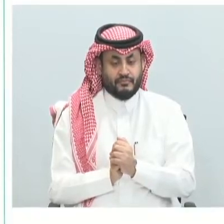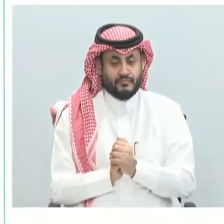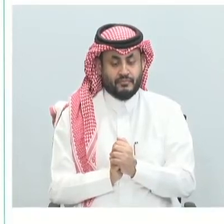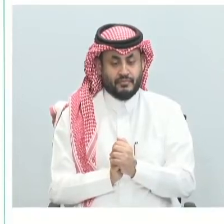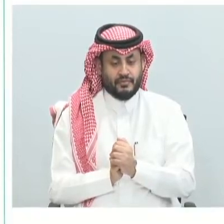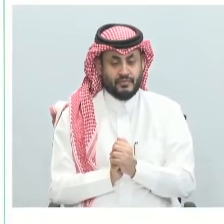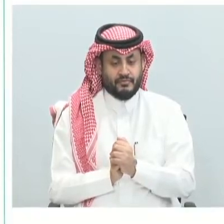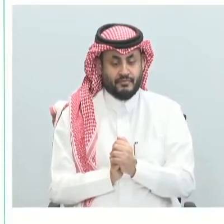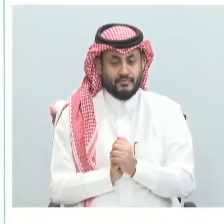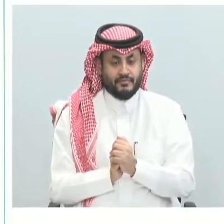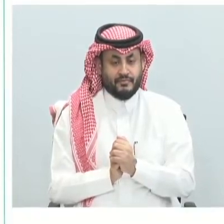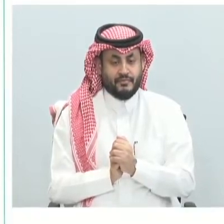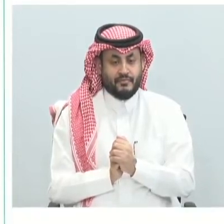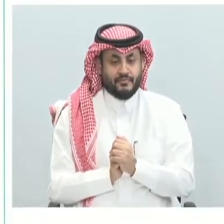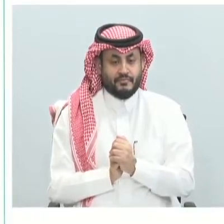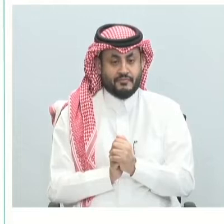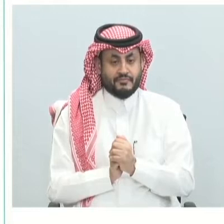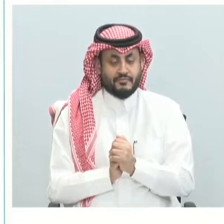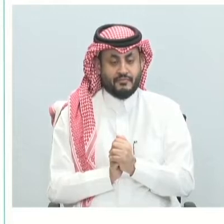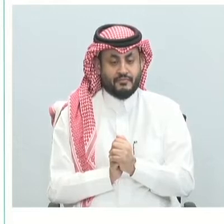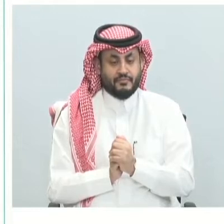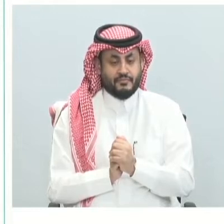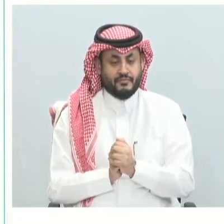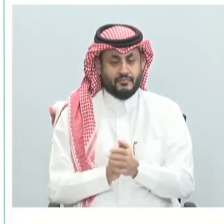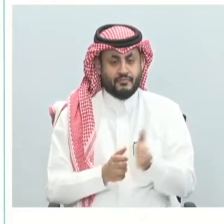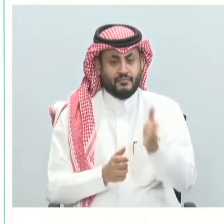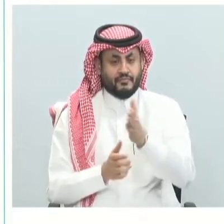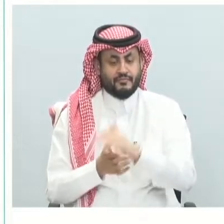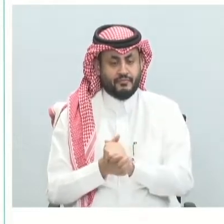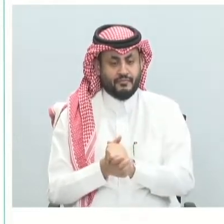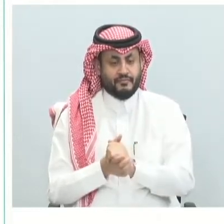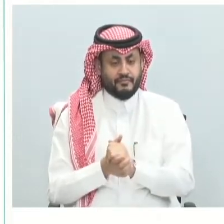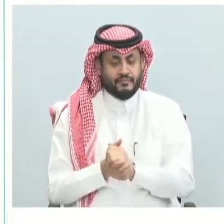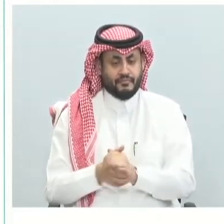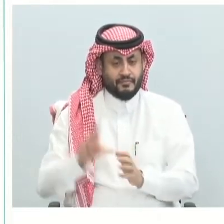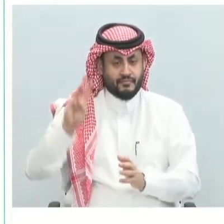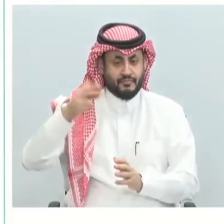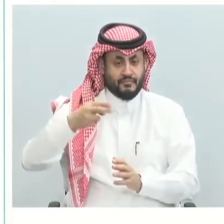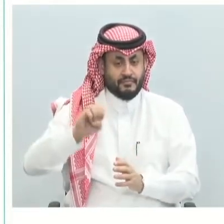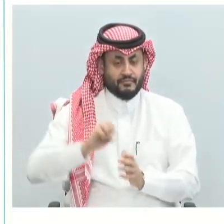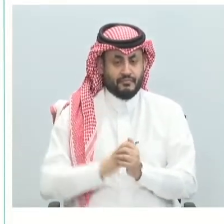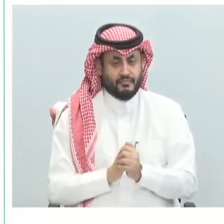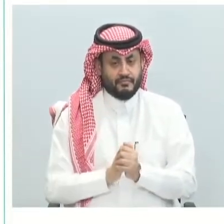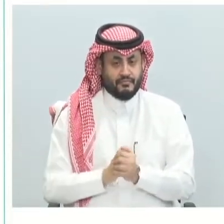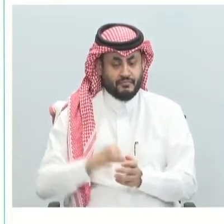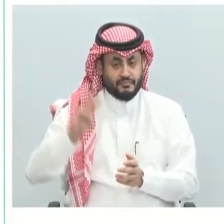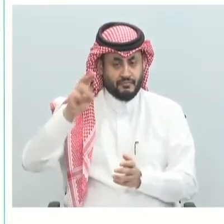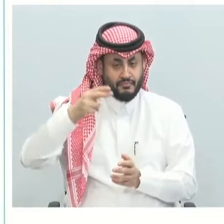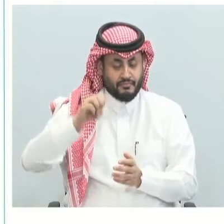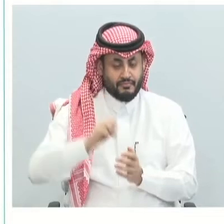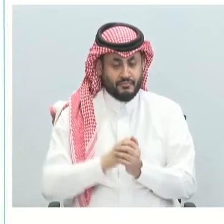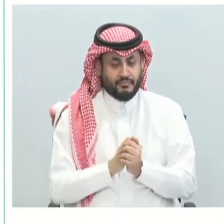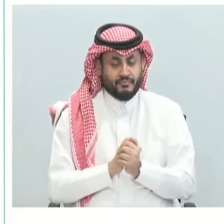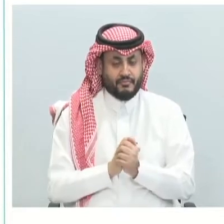What. Excellent. Now, the last word here. Who. Who. Yes, so